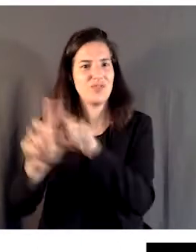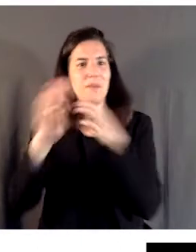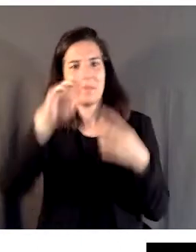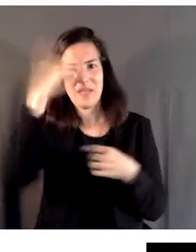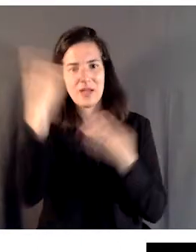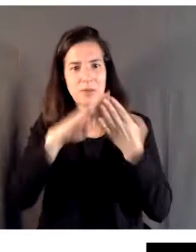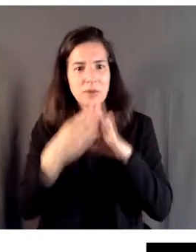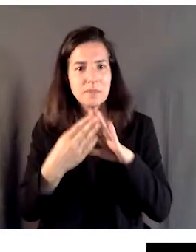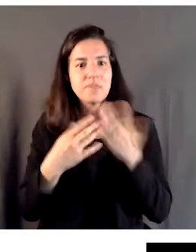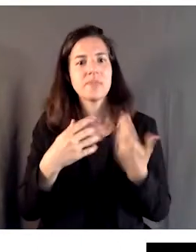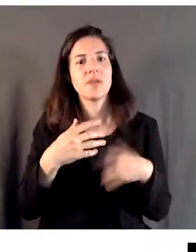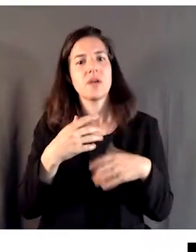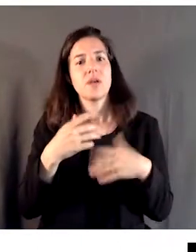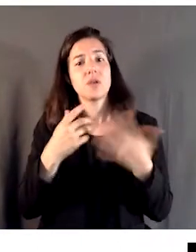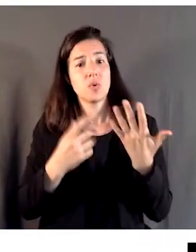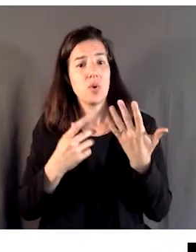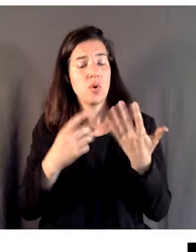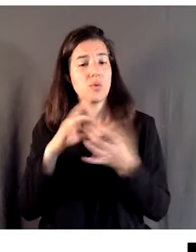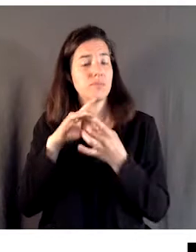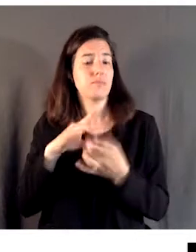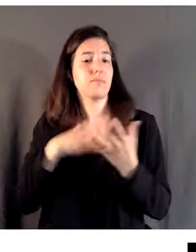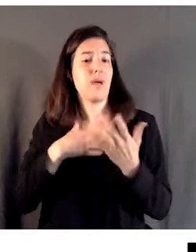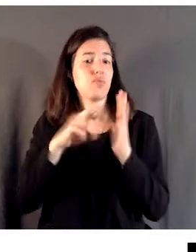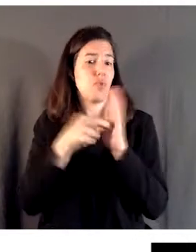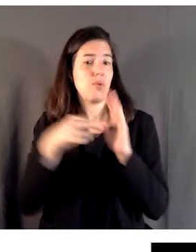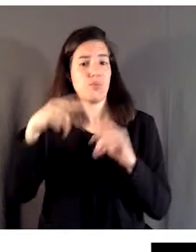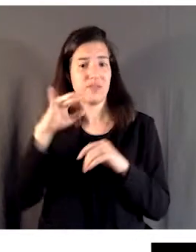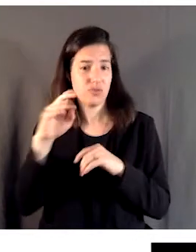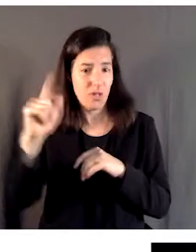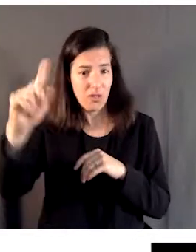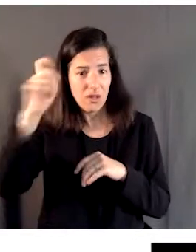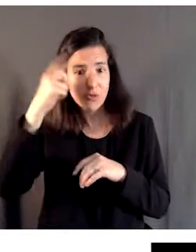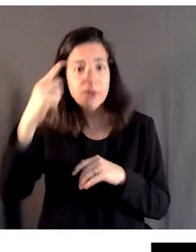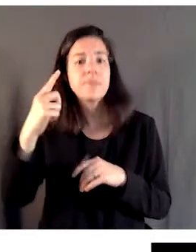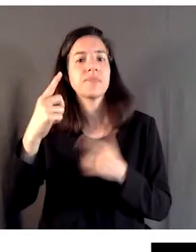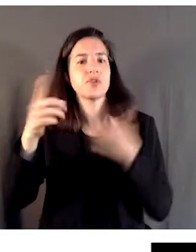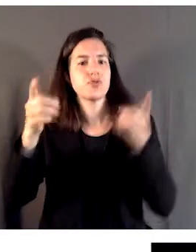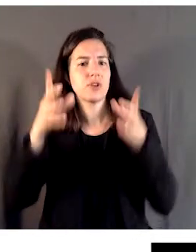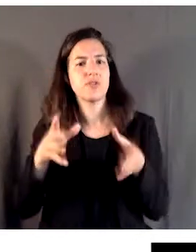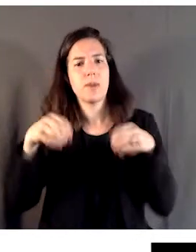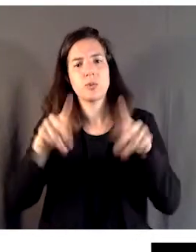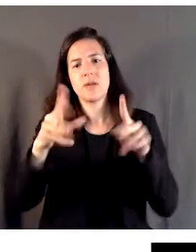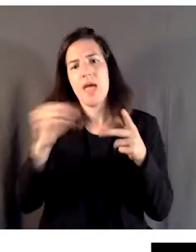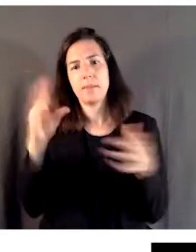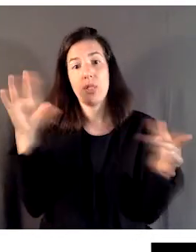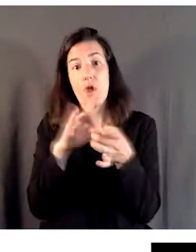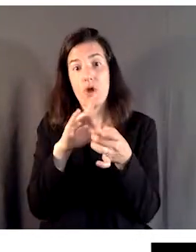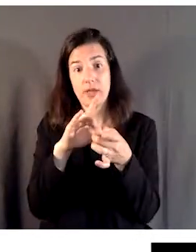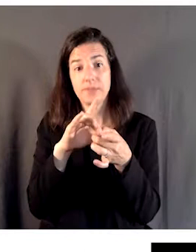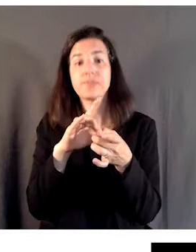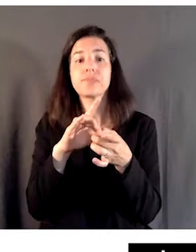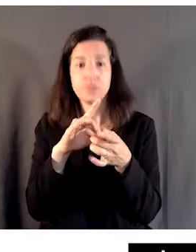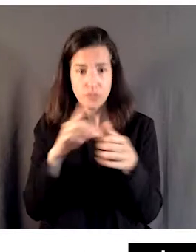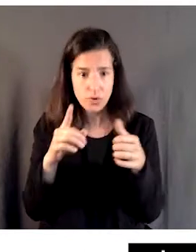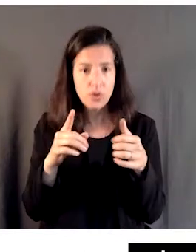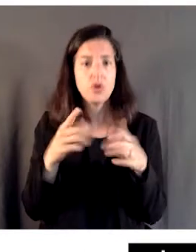with provincial government, I was with NASCAD, of course, as you would know, as the Director of Opportunity and Belonging, the first. And